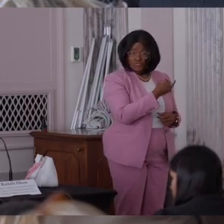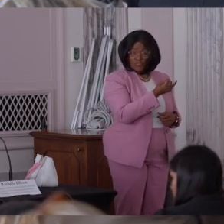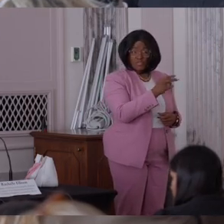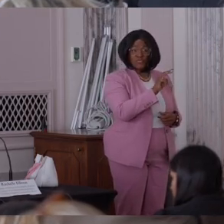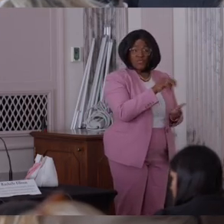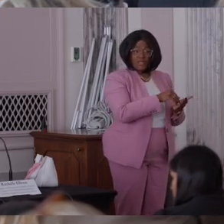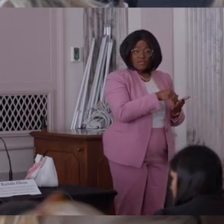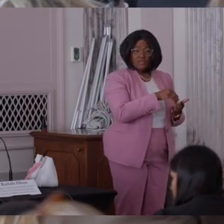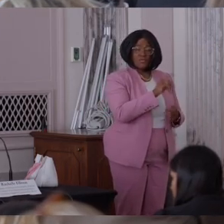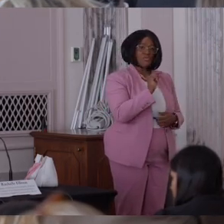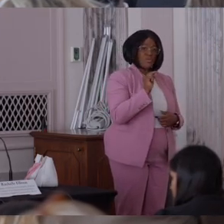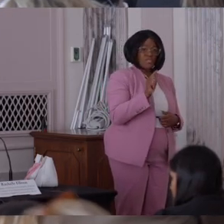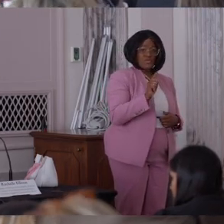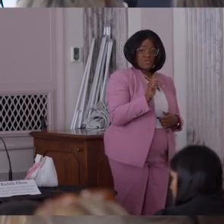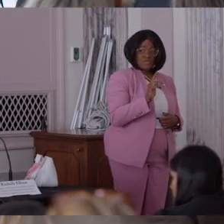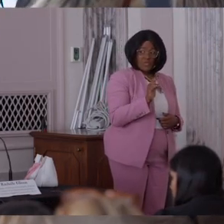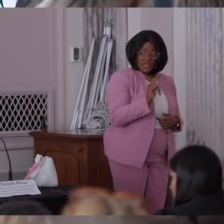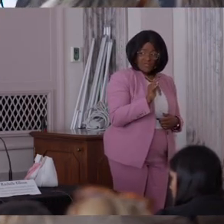$2,025